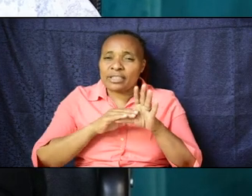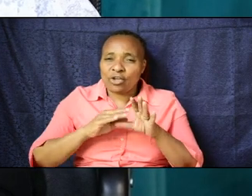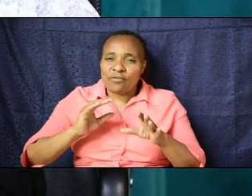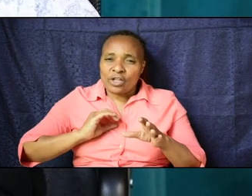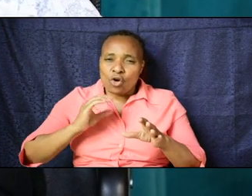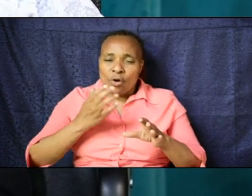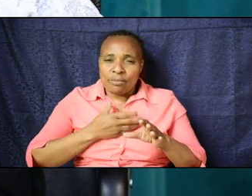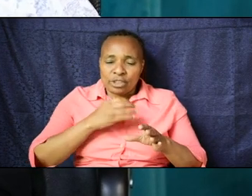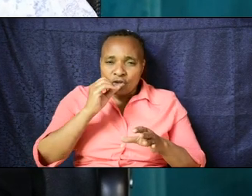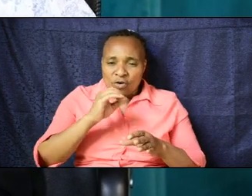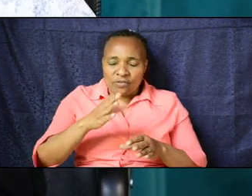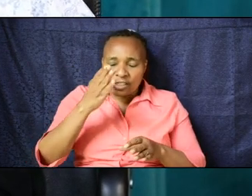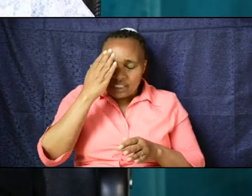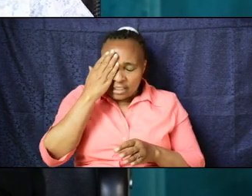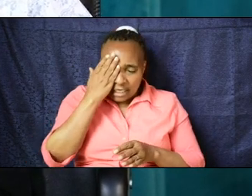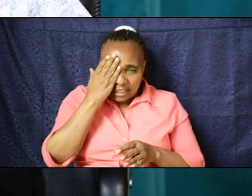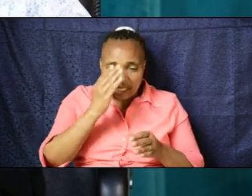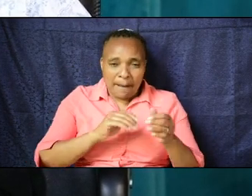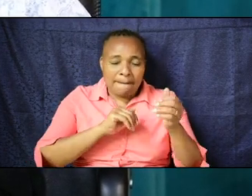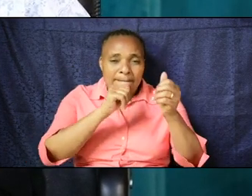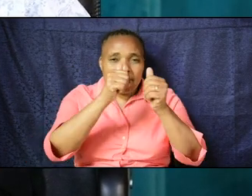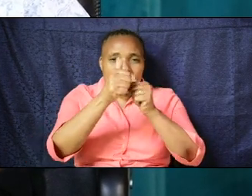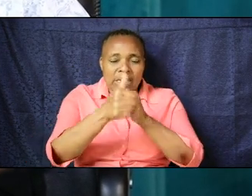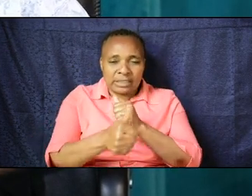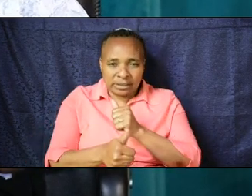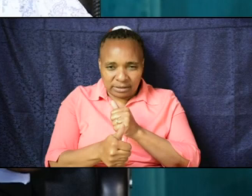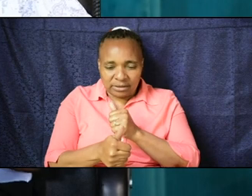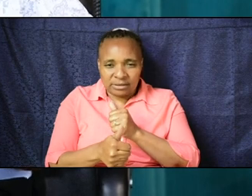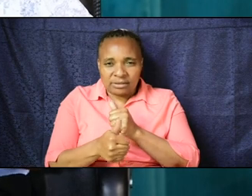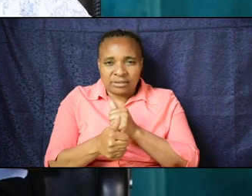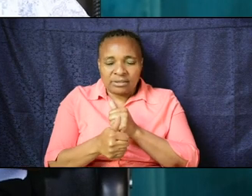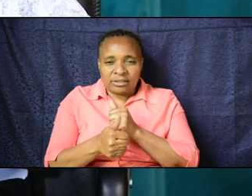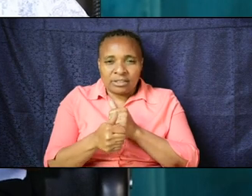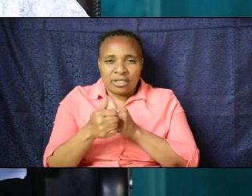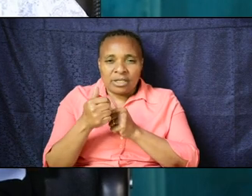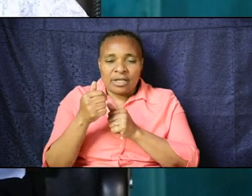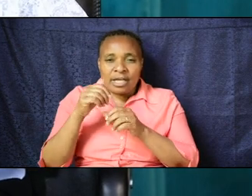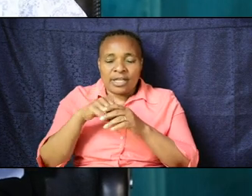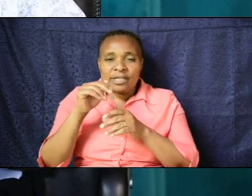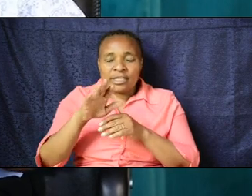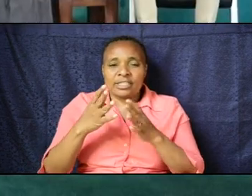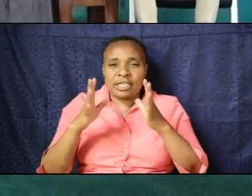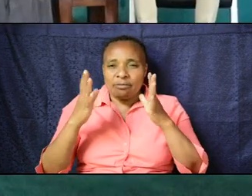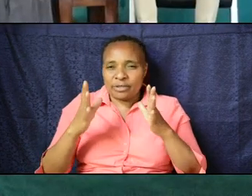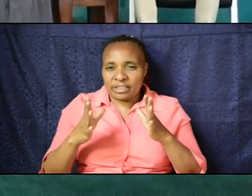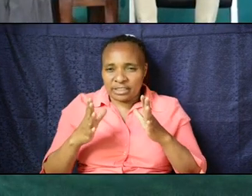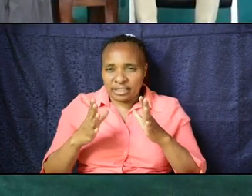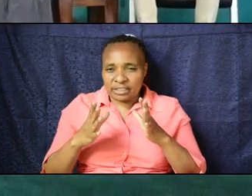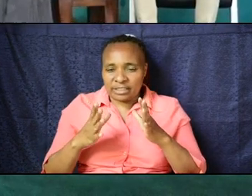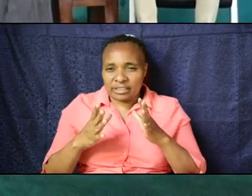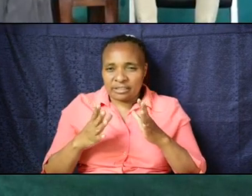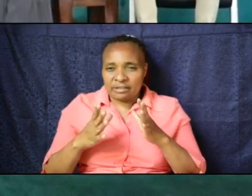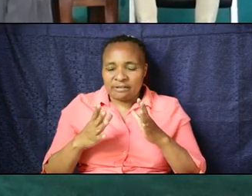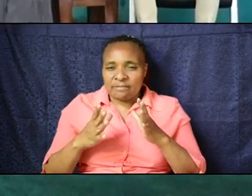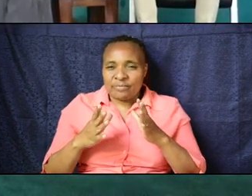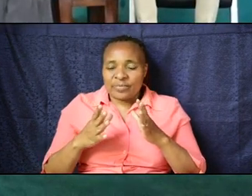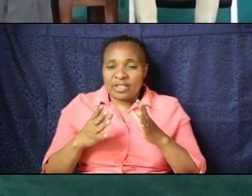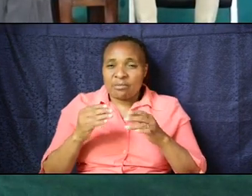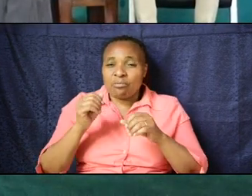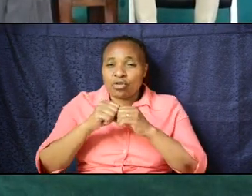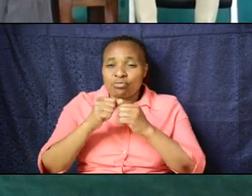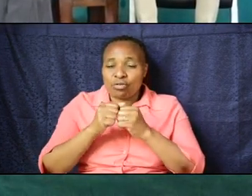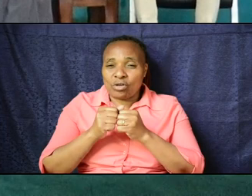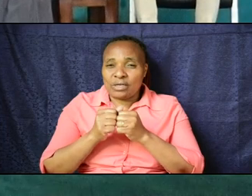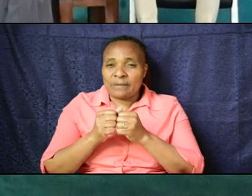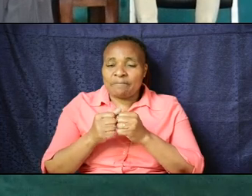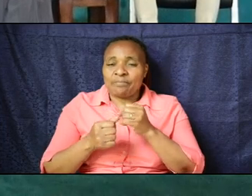community of Israel must slaughter them. Probably I could interject a bit, sorry to cut in through.